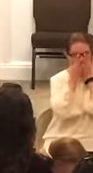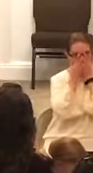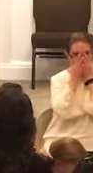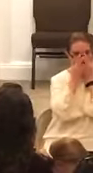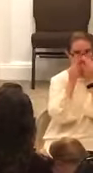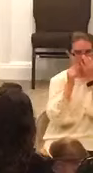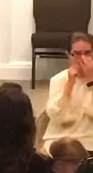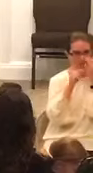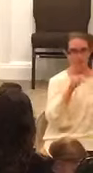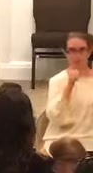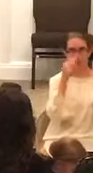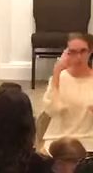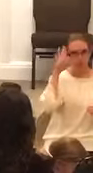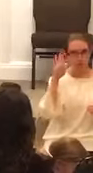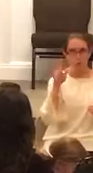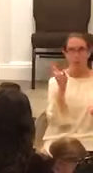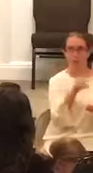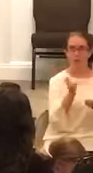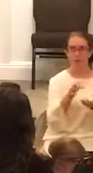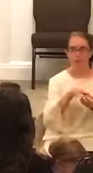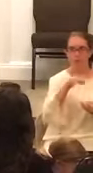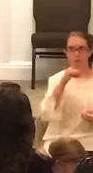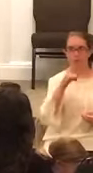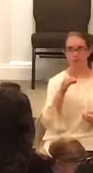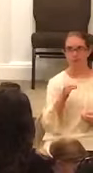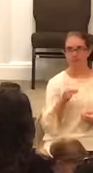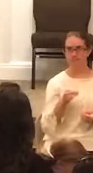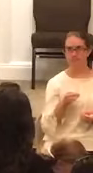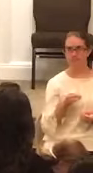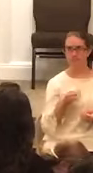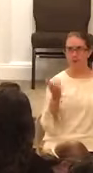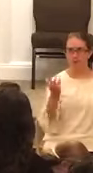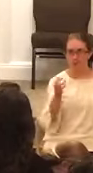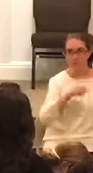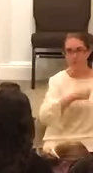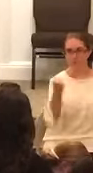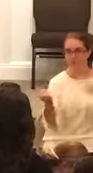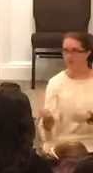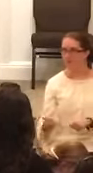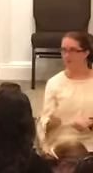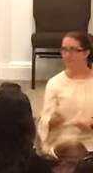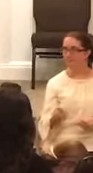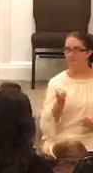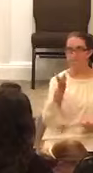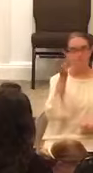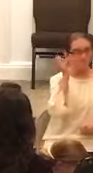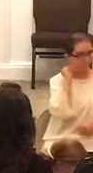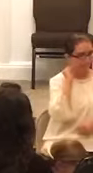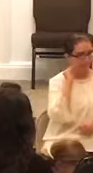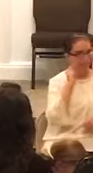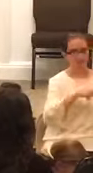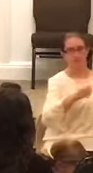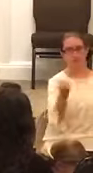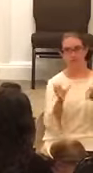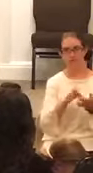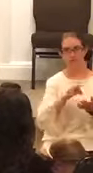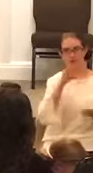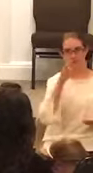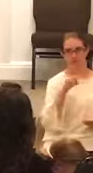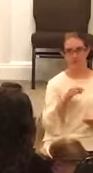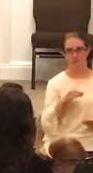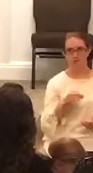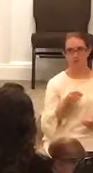And they told him, we don't even know where there is a Holy Ghost. He said unto them, unto what were you baptized? They were baptized. He found that out. He